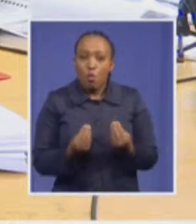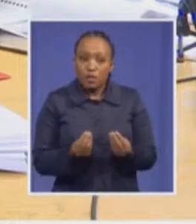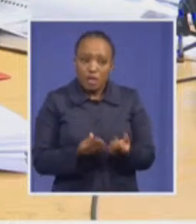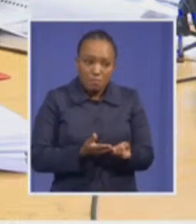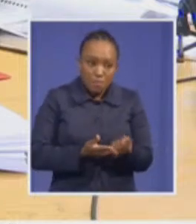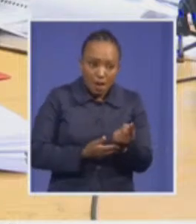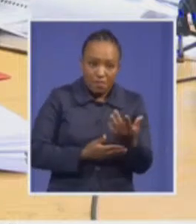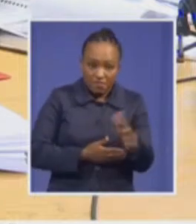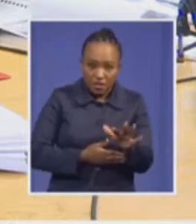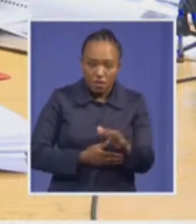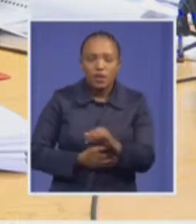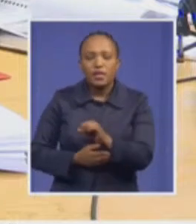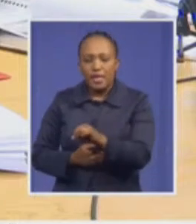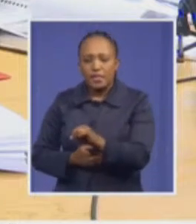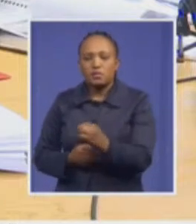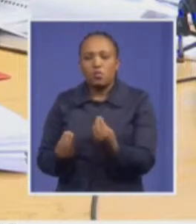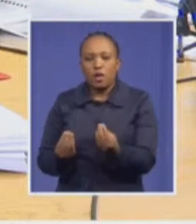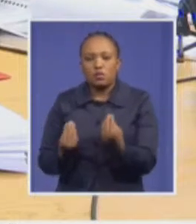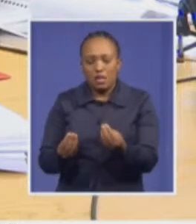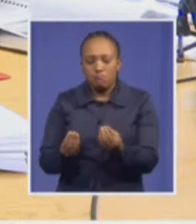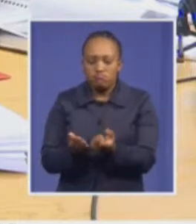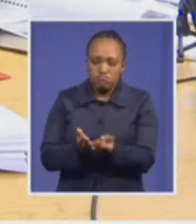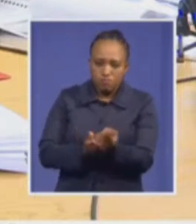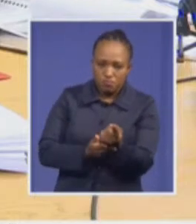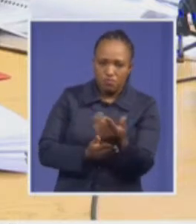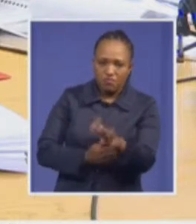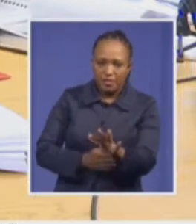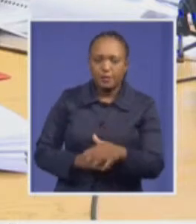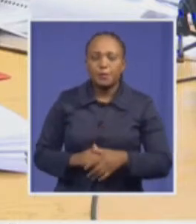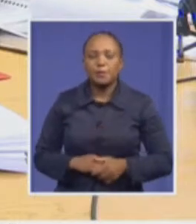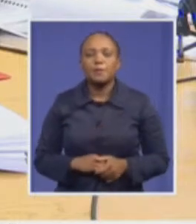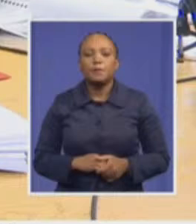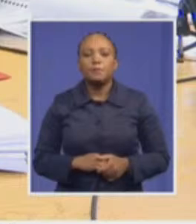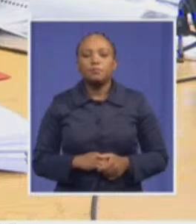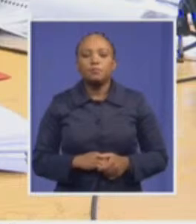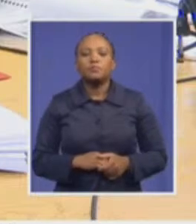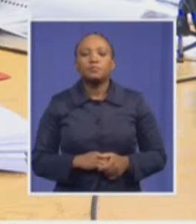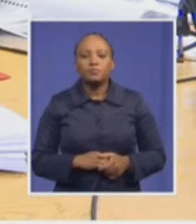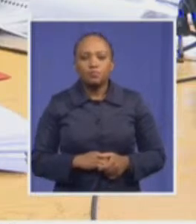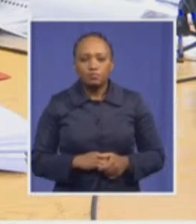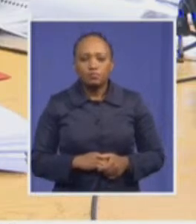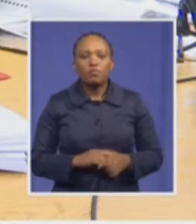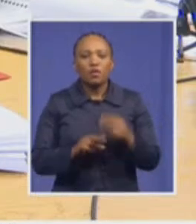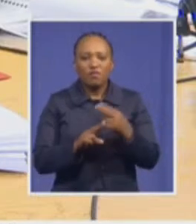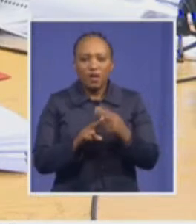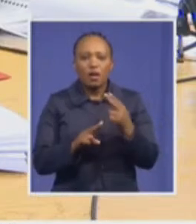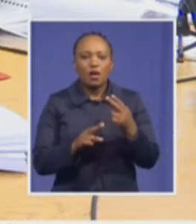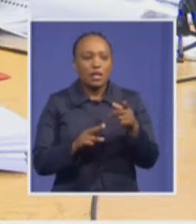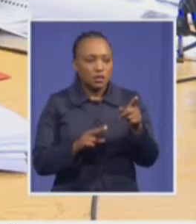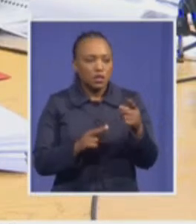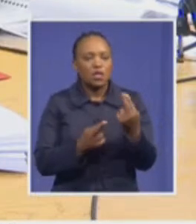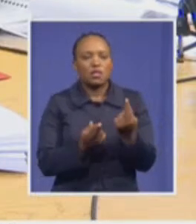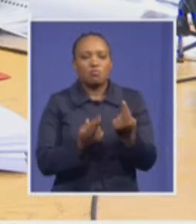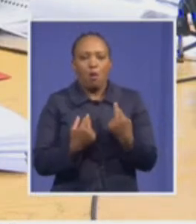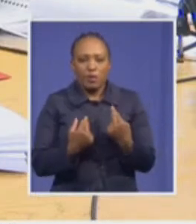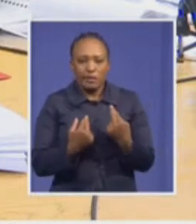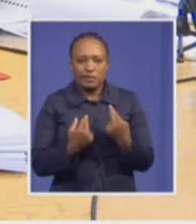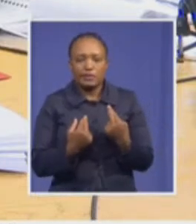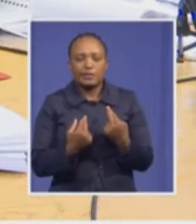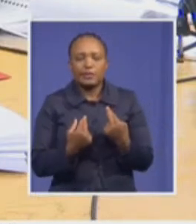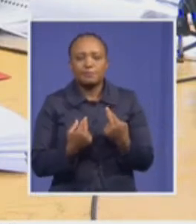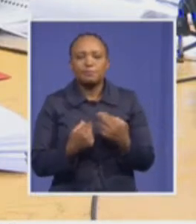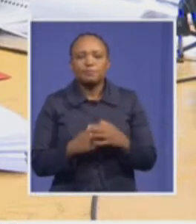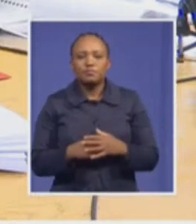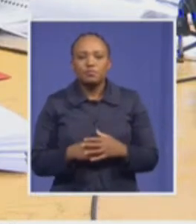WhatsApp. And indeed, she reverts back to me to say, no, but this